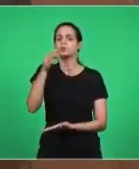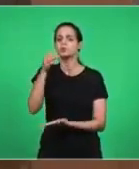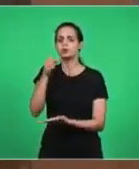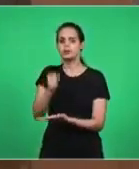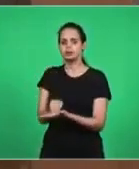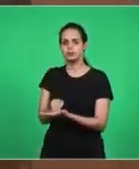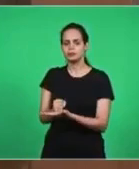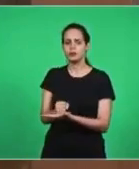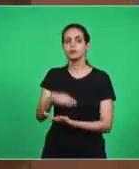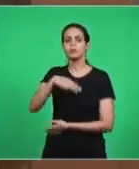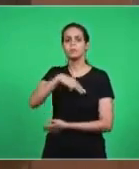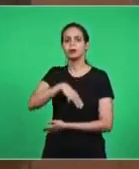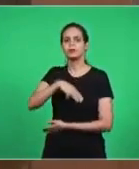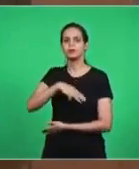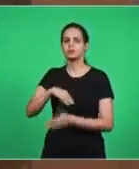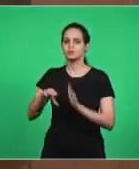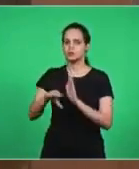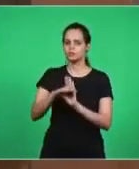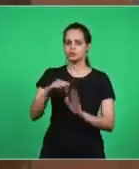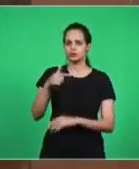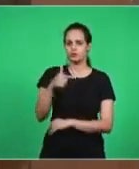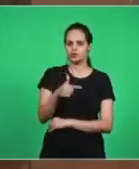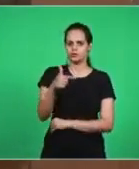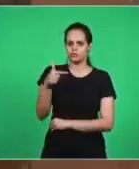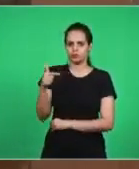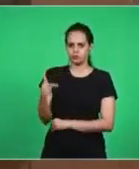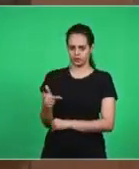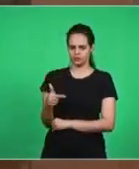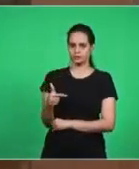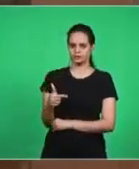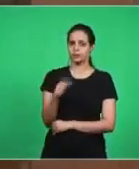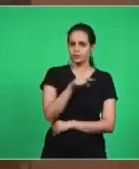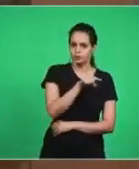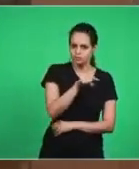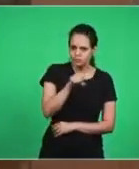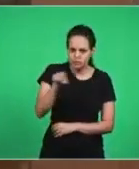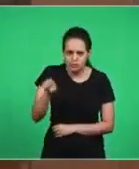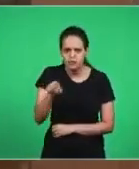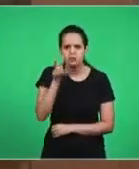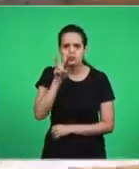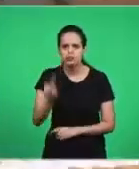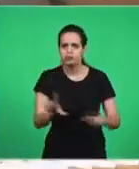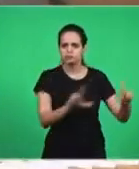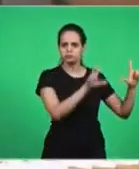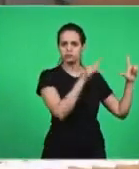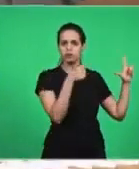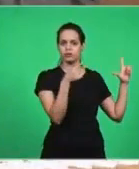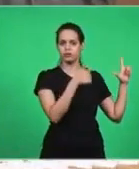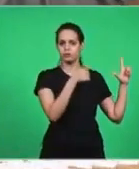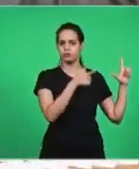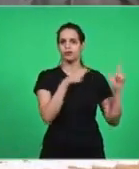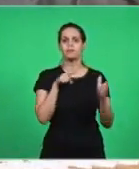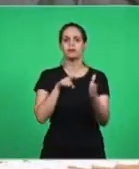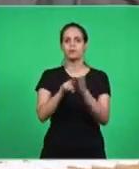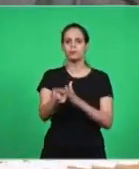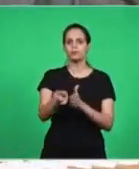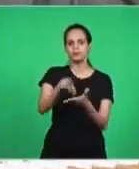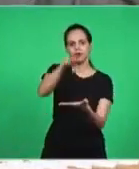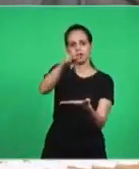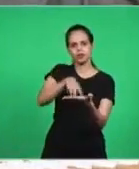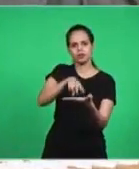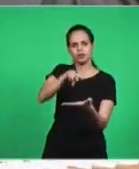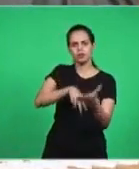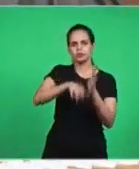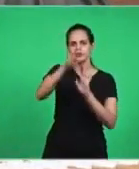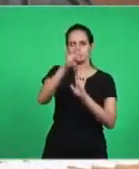Matthew, chapter 22. So the brethren will, as the question is showing here to the brethren, reading